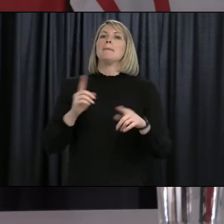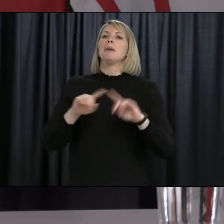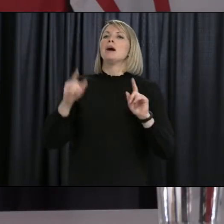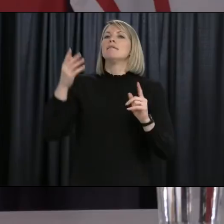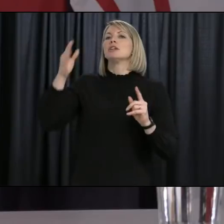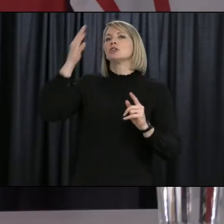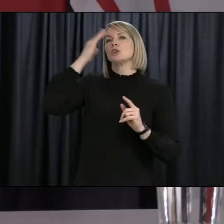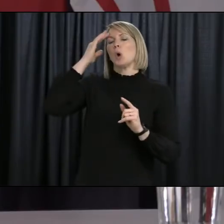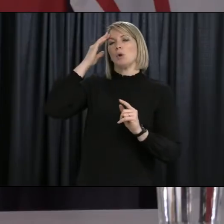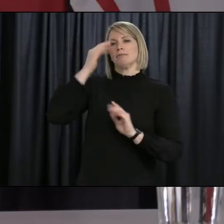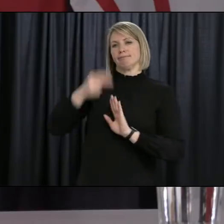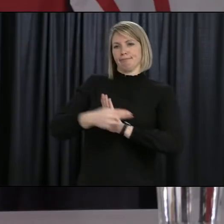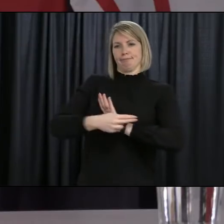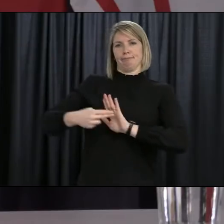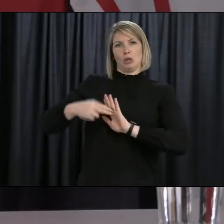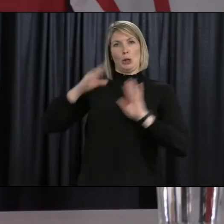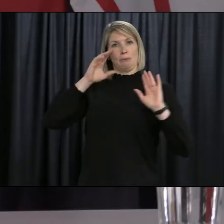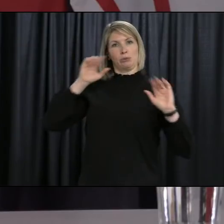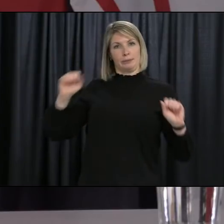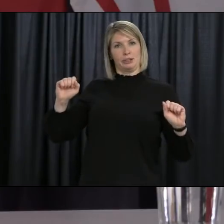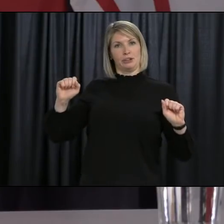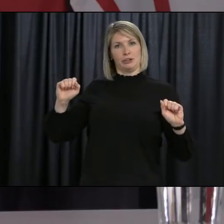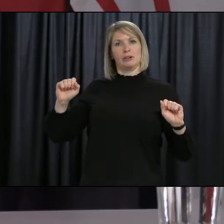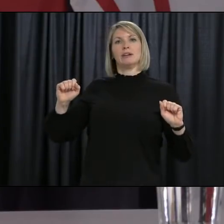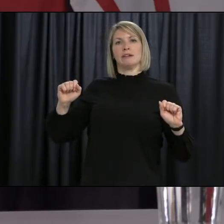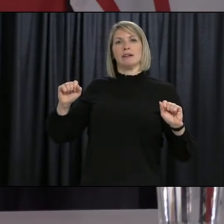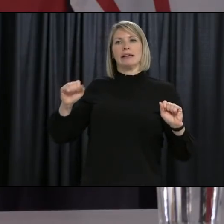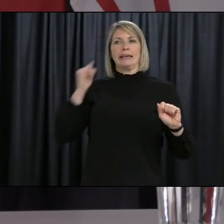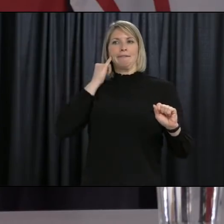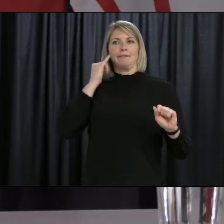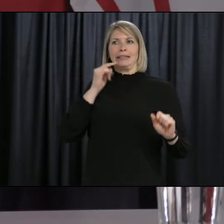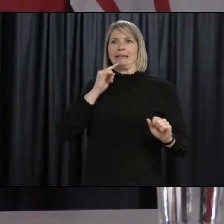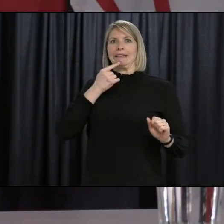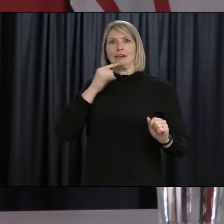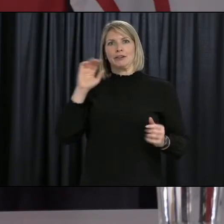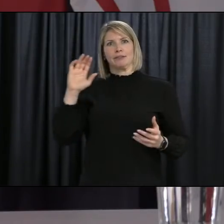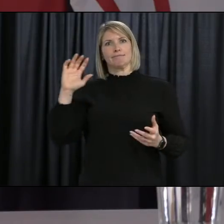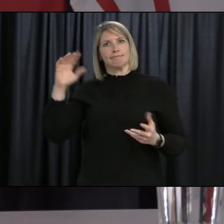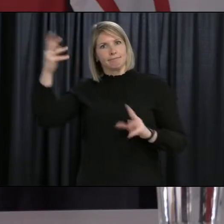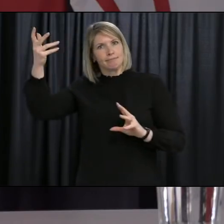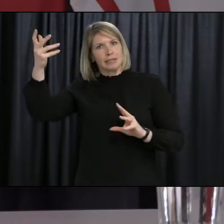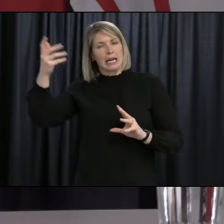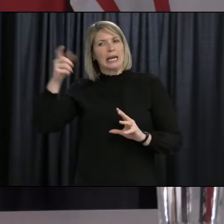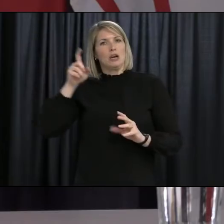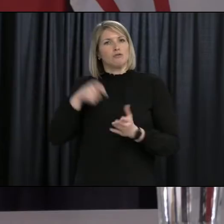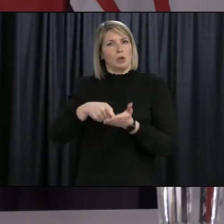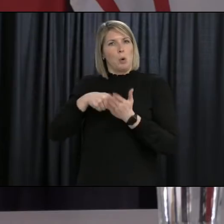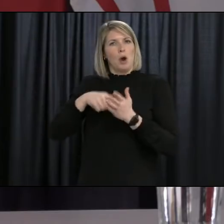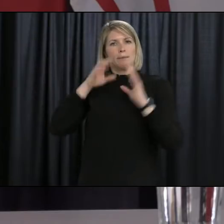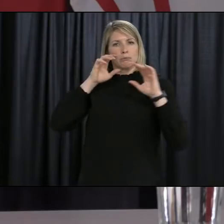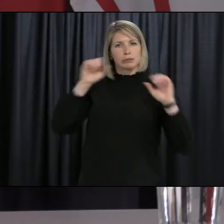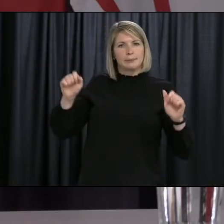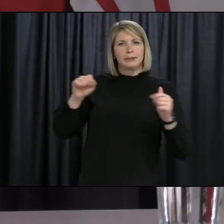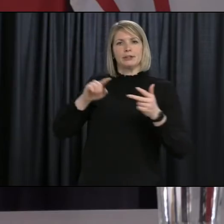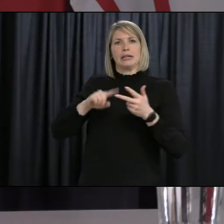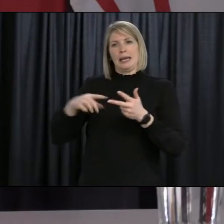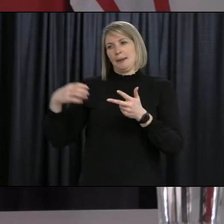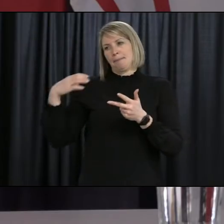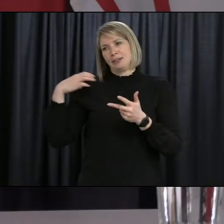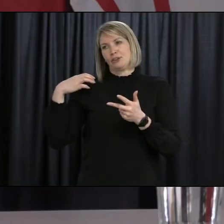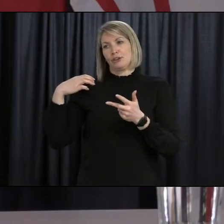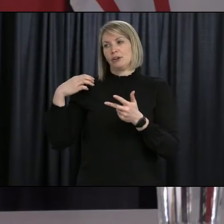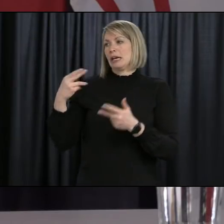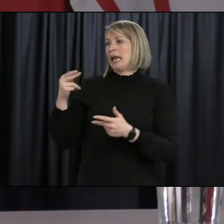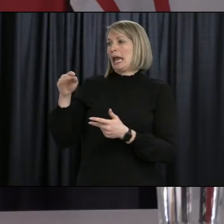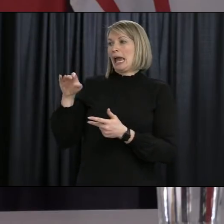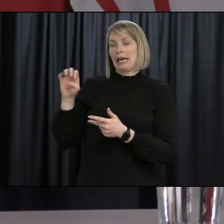occurs, you need the Premier and the Minister. And right now I'm the Premier and Minister Haggie is the Minister, and that's